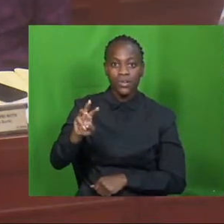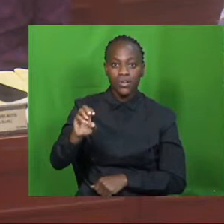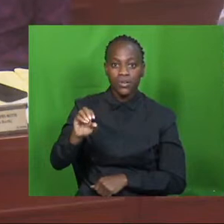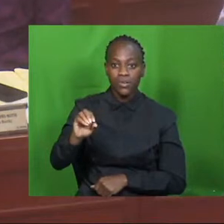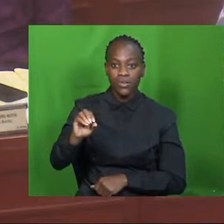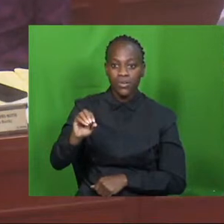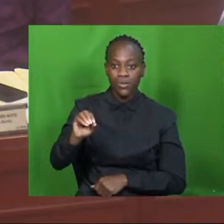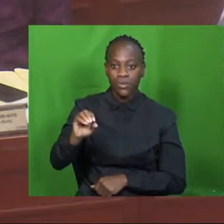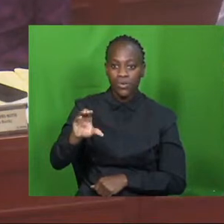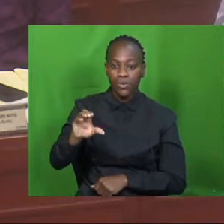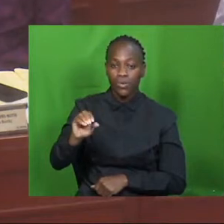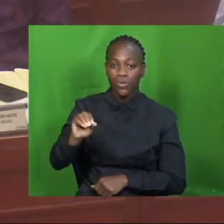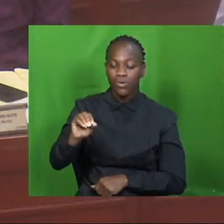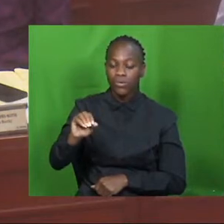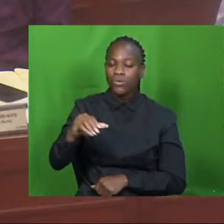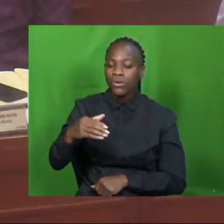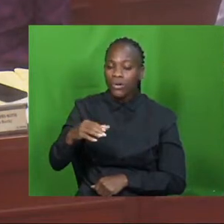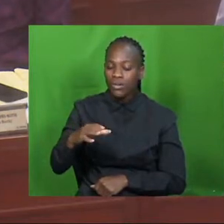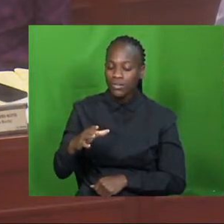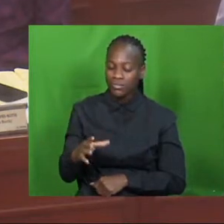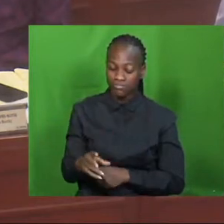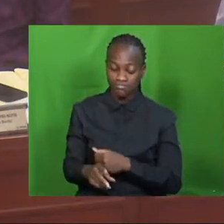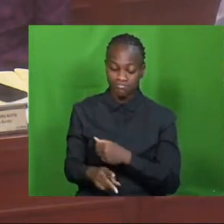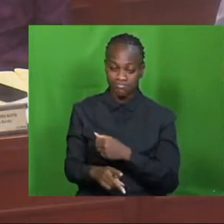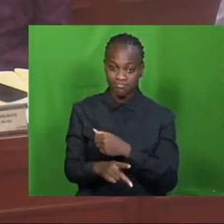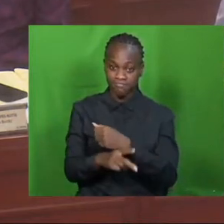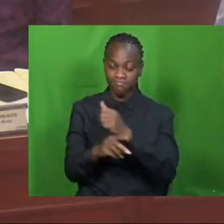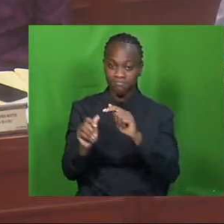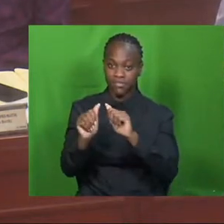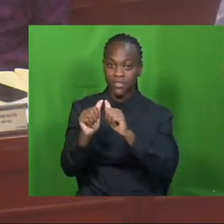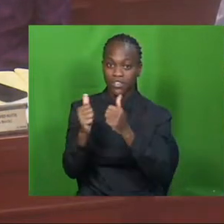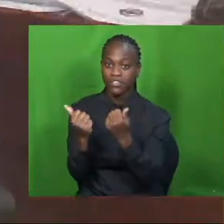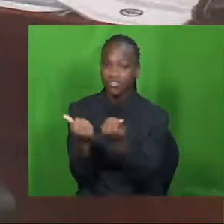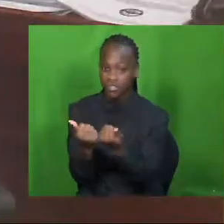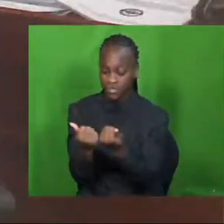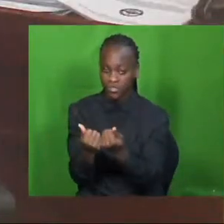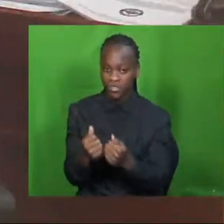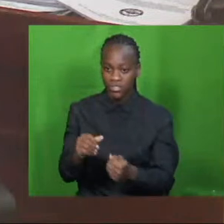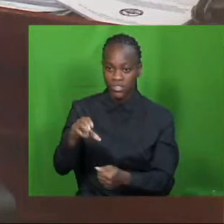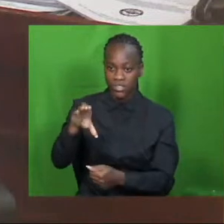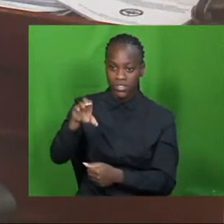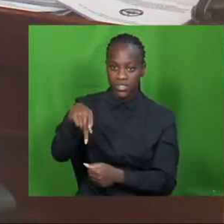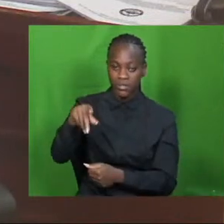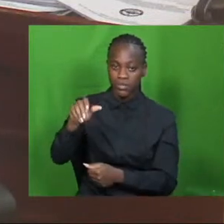is in the Secretariat. We have Ms. Trifonia